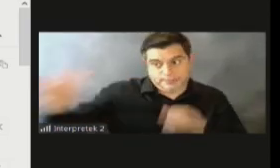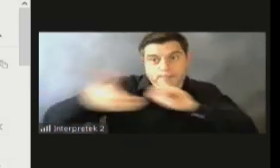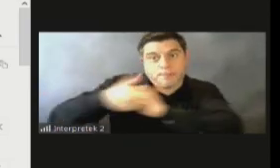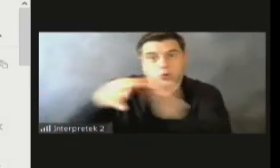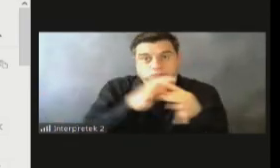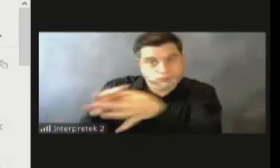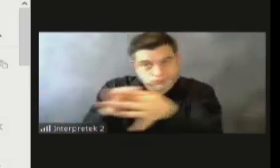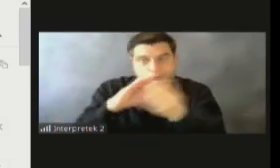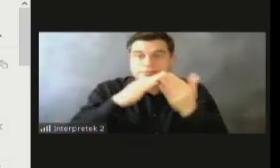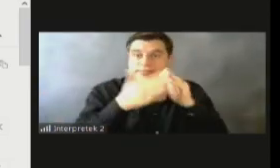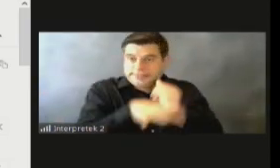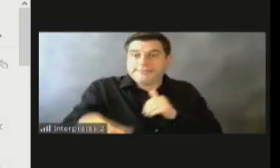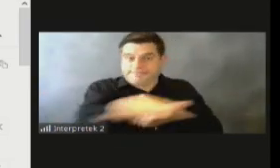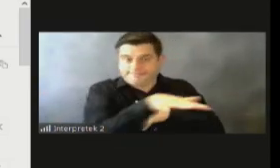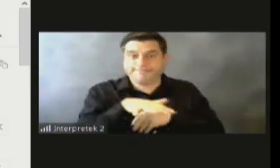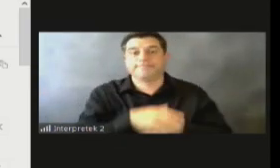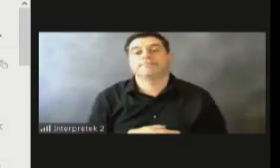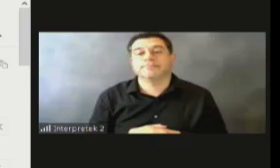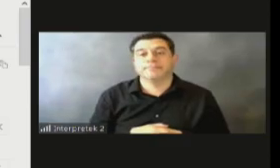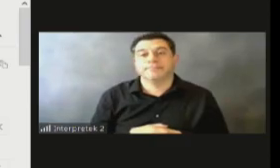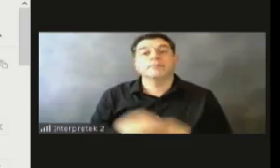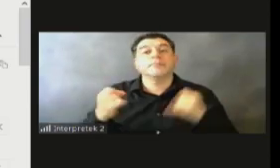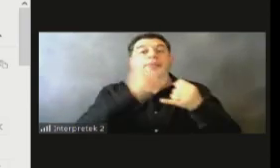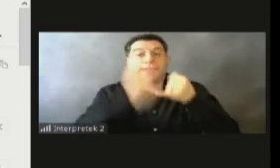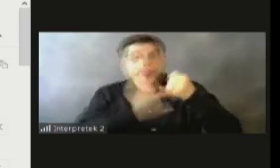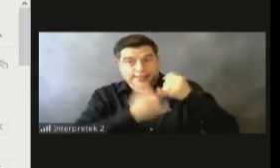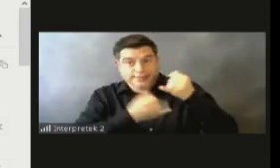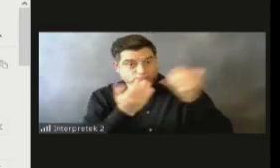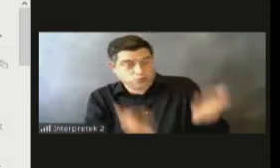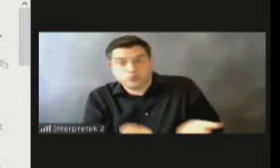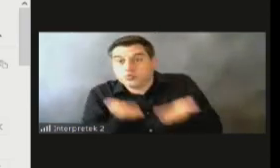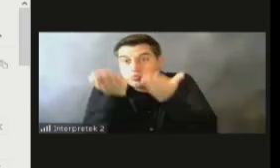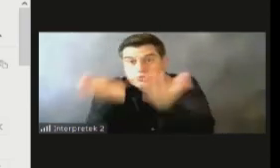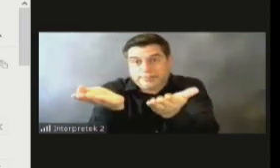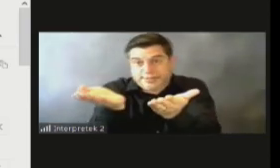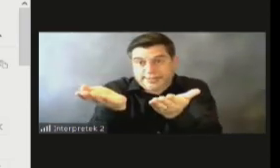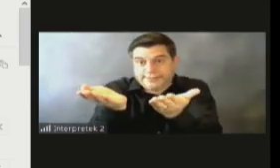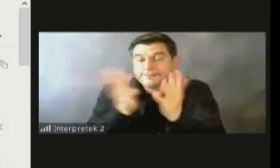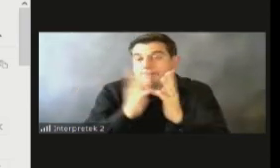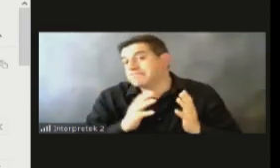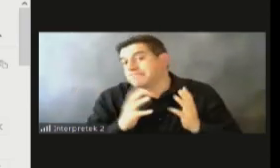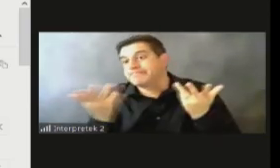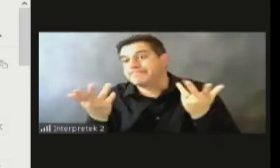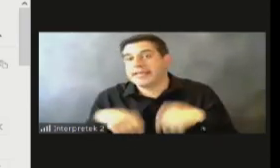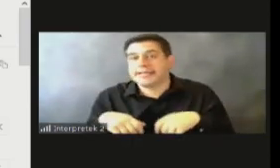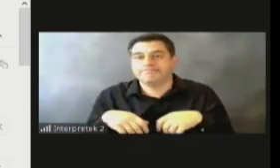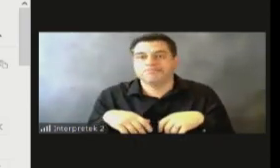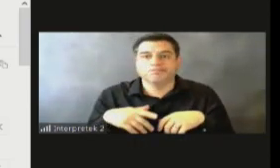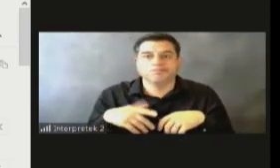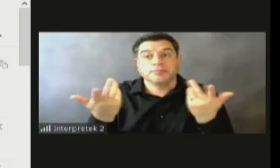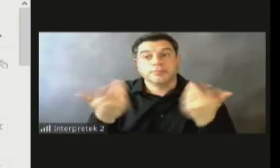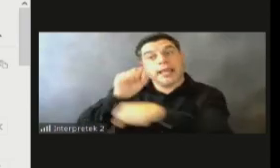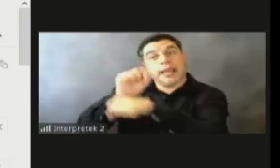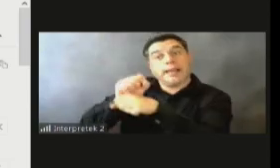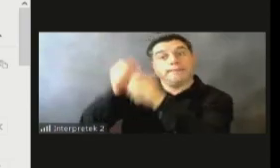And the last recommendation has to do with having an employee that's assigned to